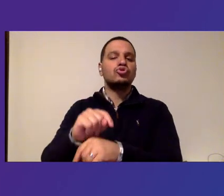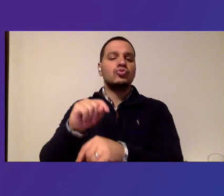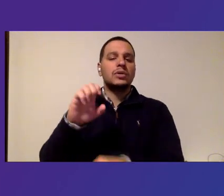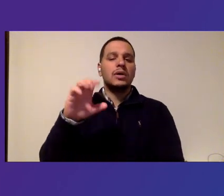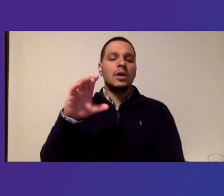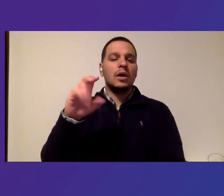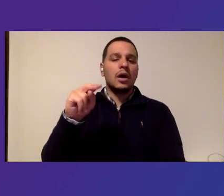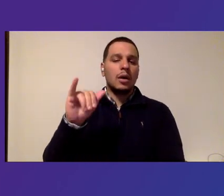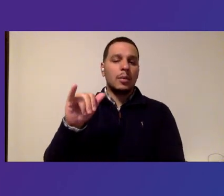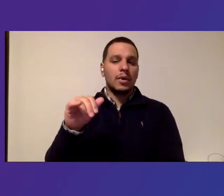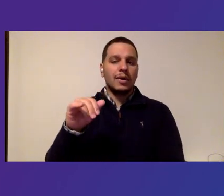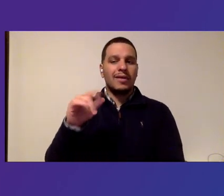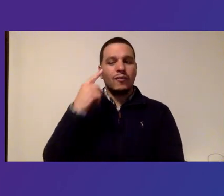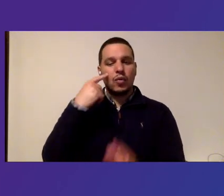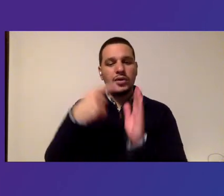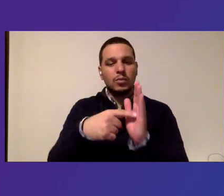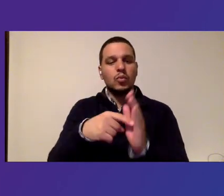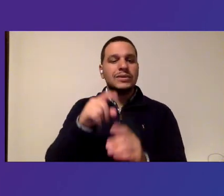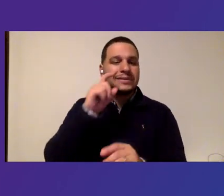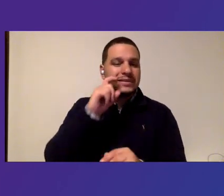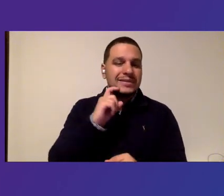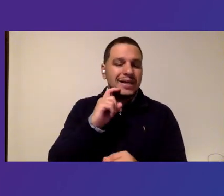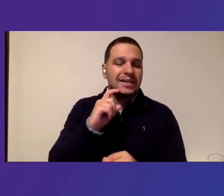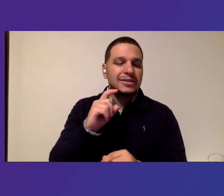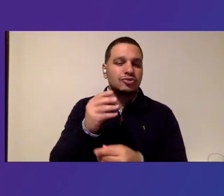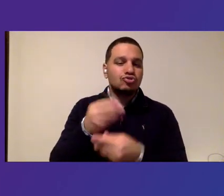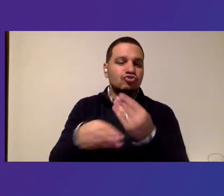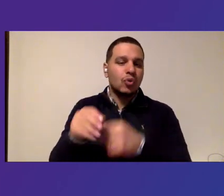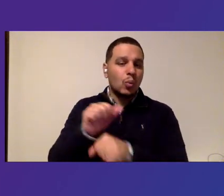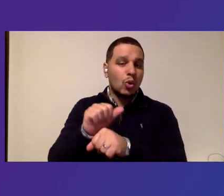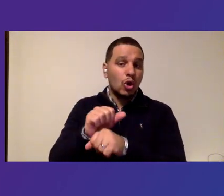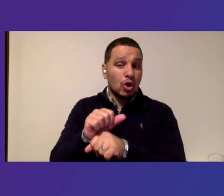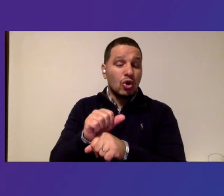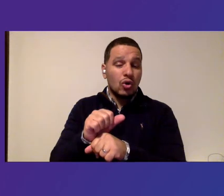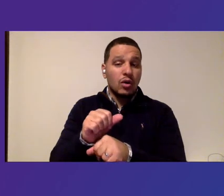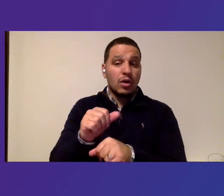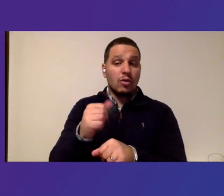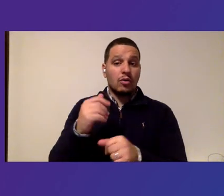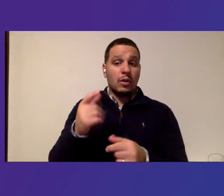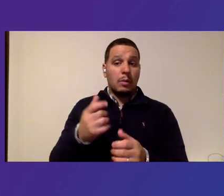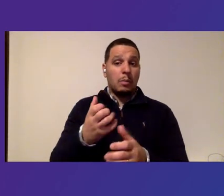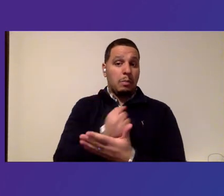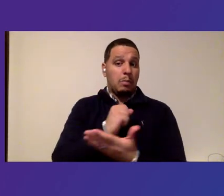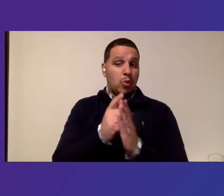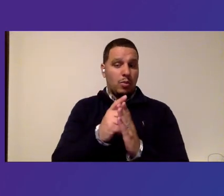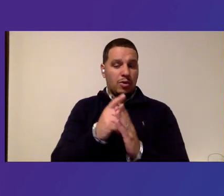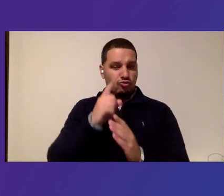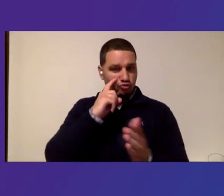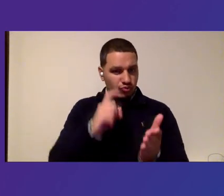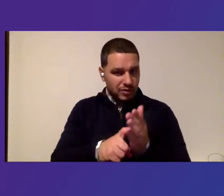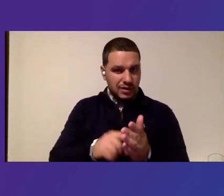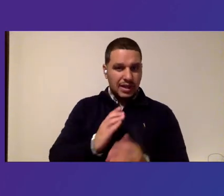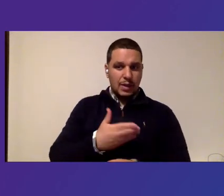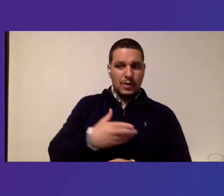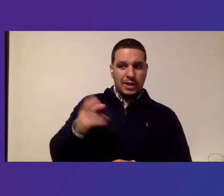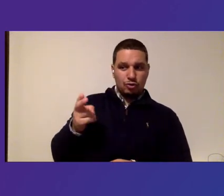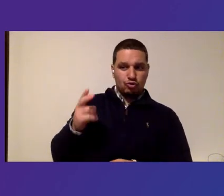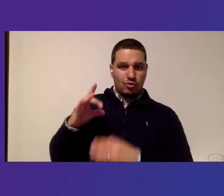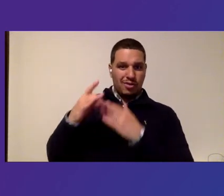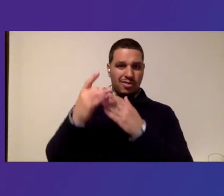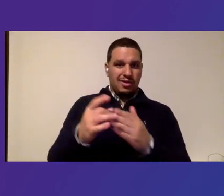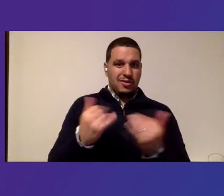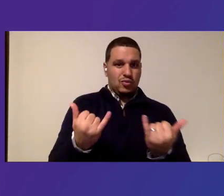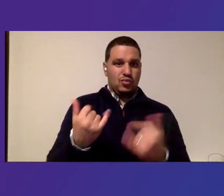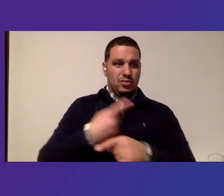trade workers. Please join me in taking a moment to recognize and reflect on the histories that have led us here today. And